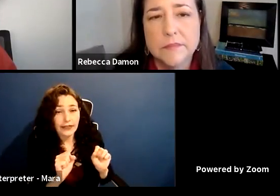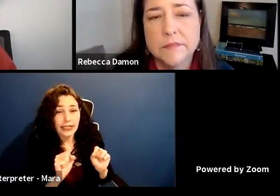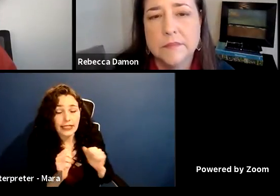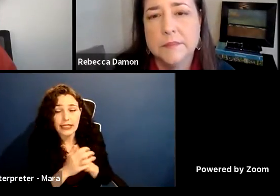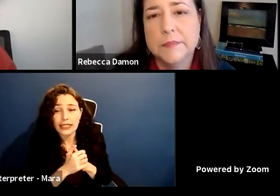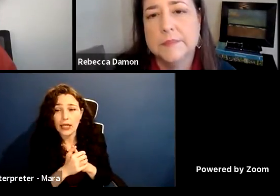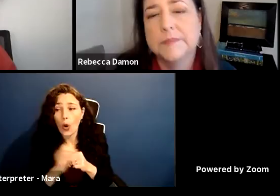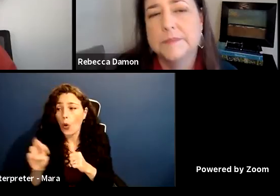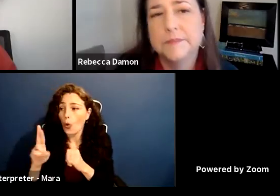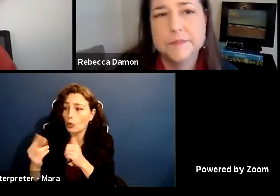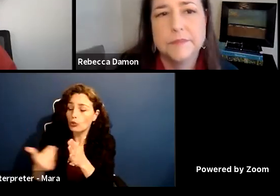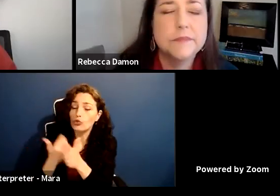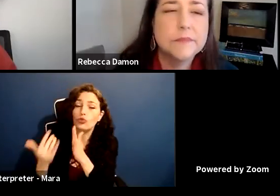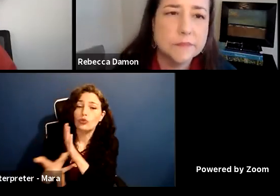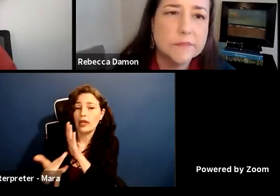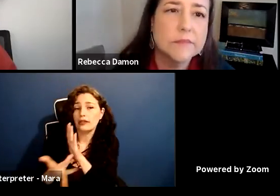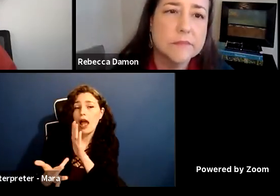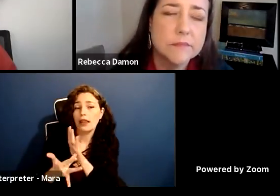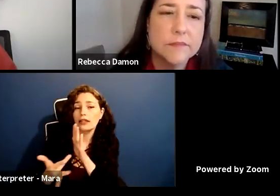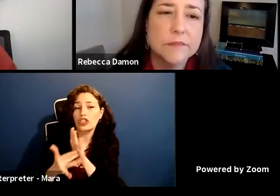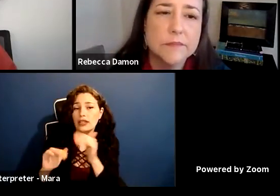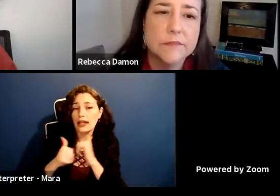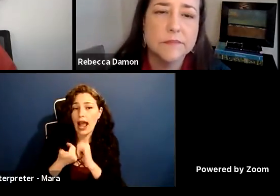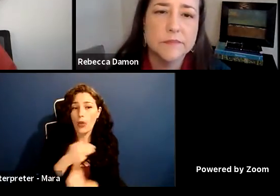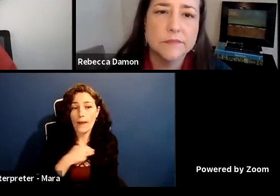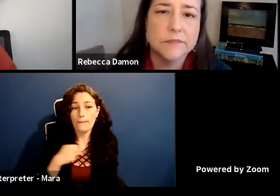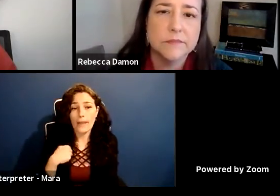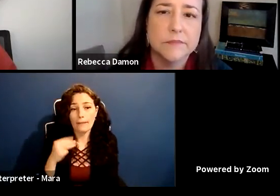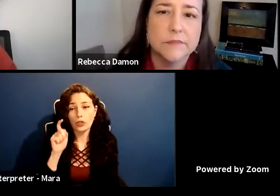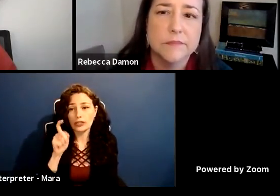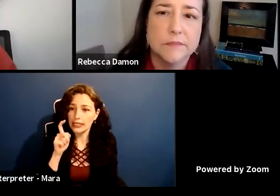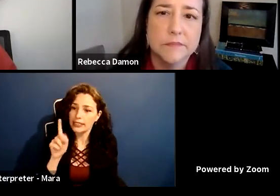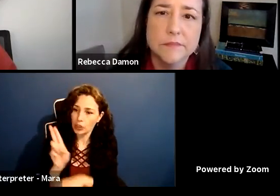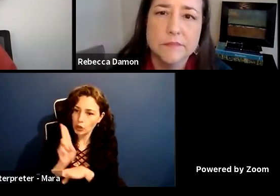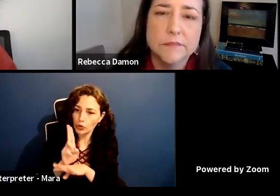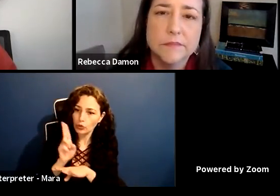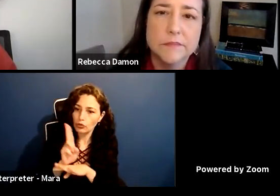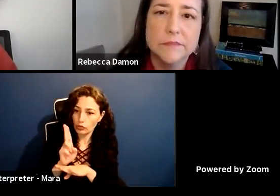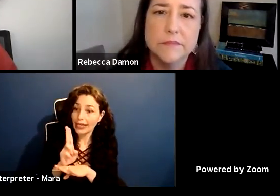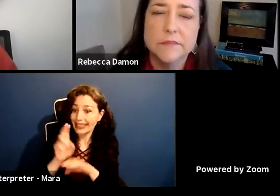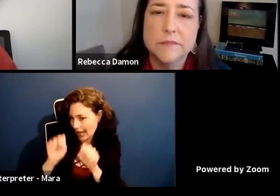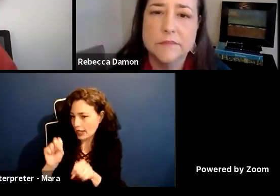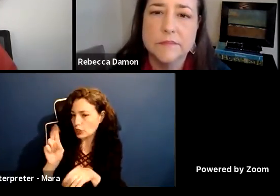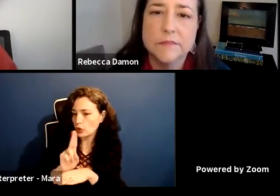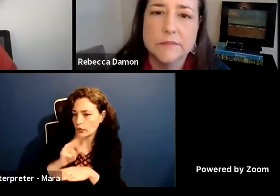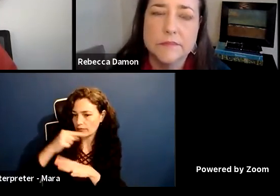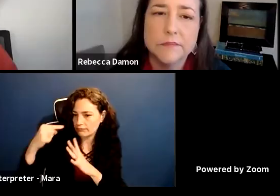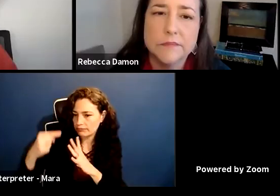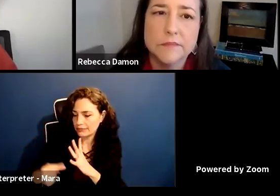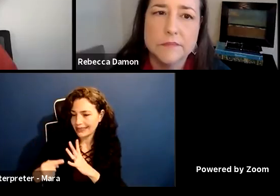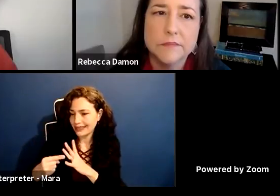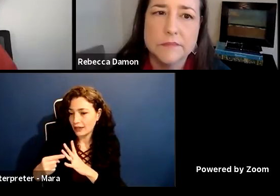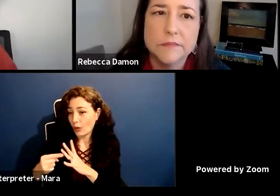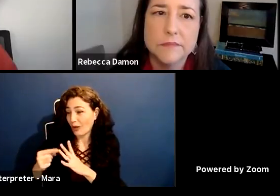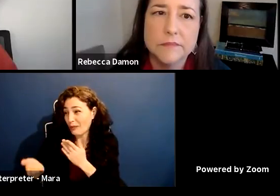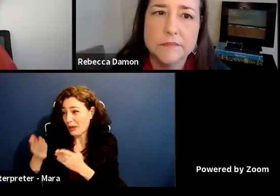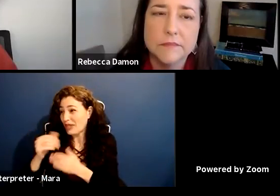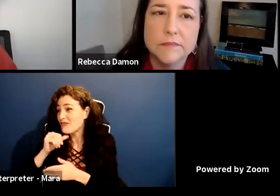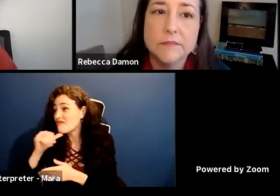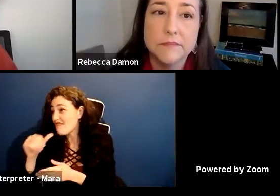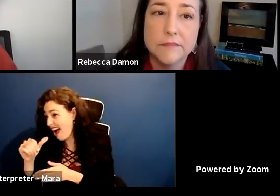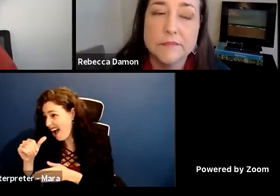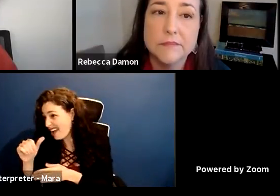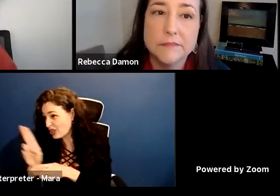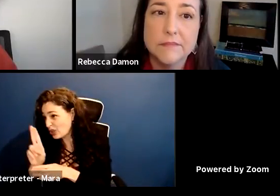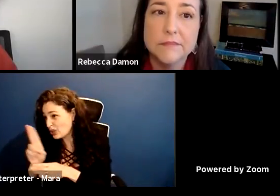such as new technology and how our members are going to be able to utilize it. and whether or not we should be utilizing it. It's